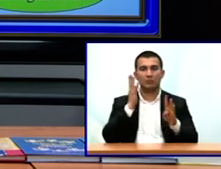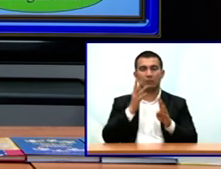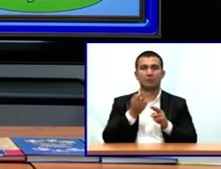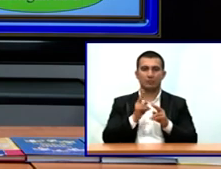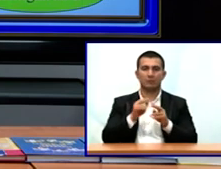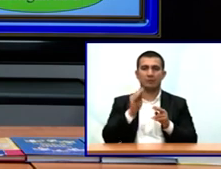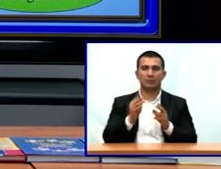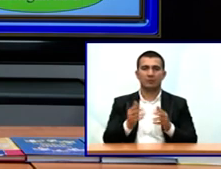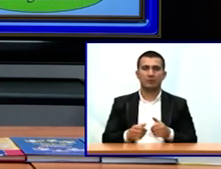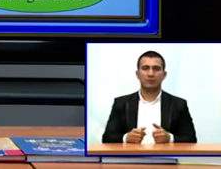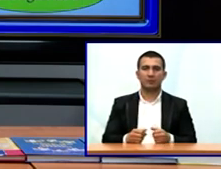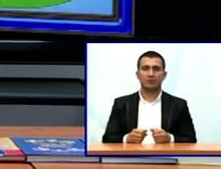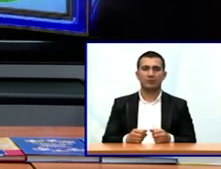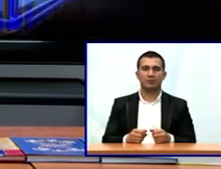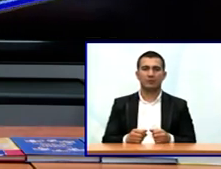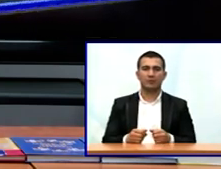turadi.